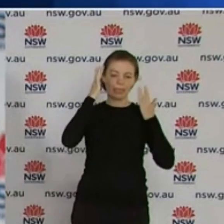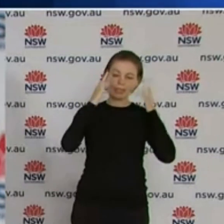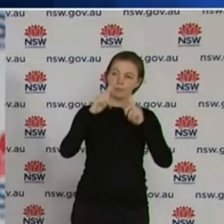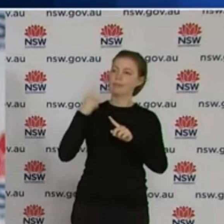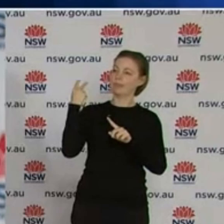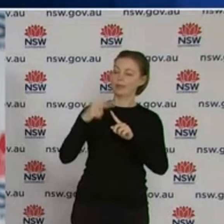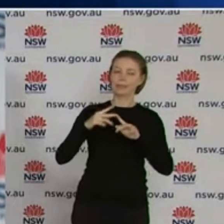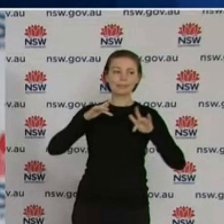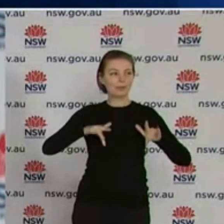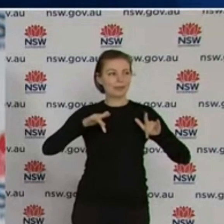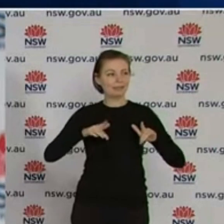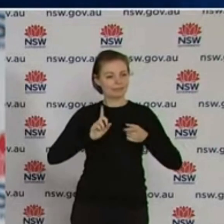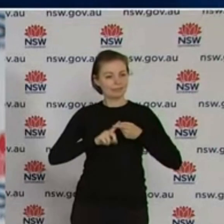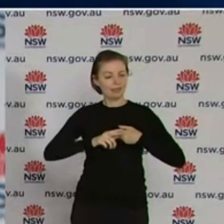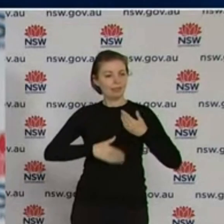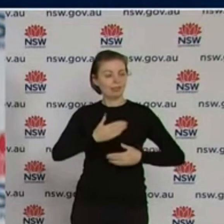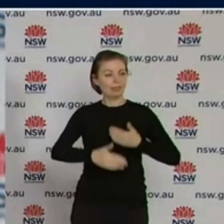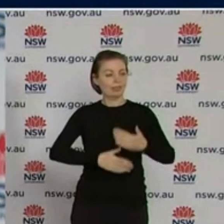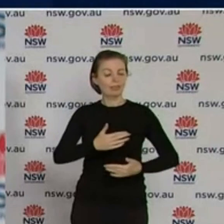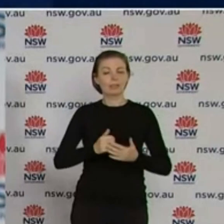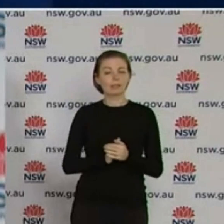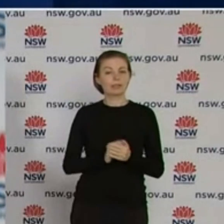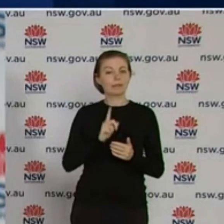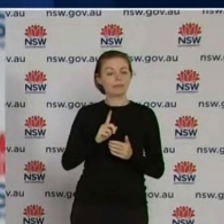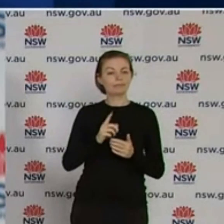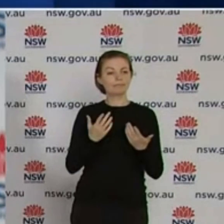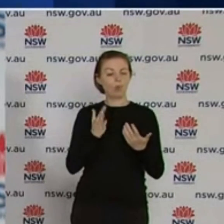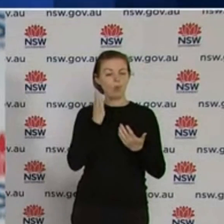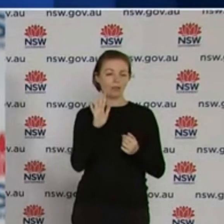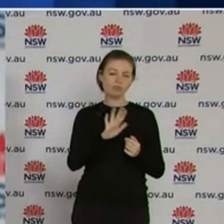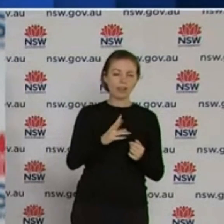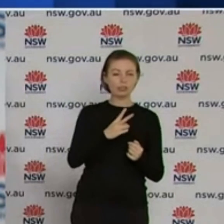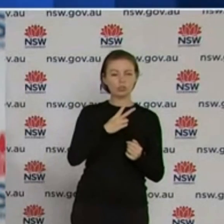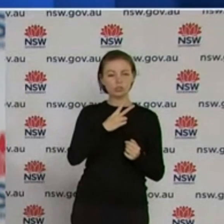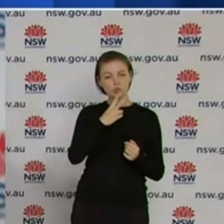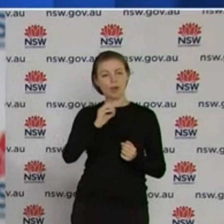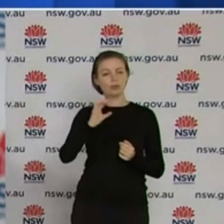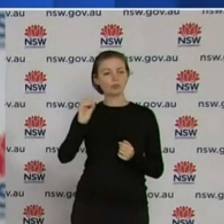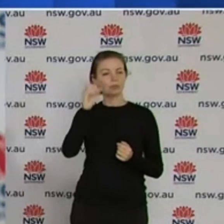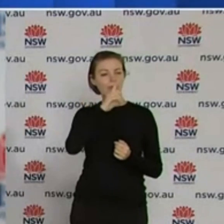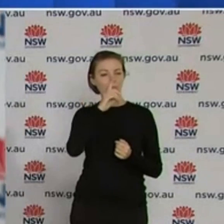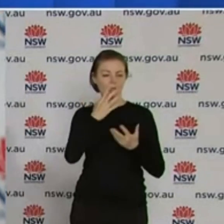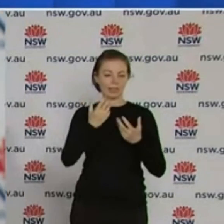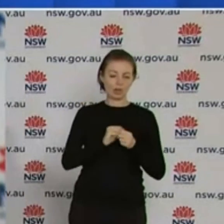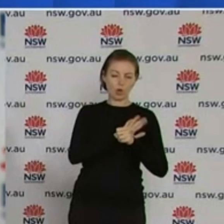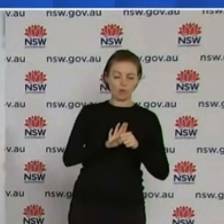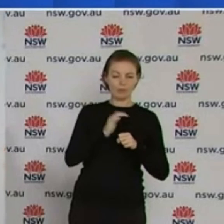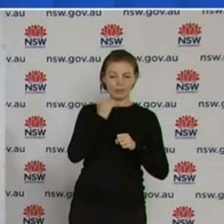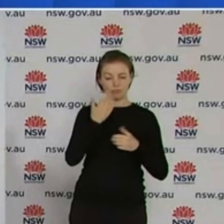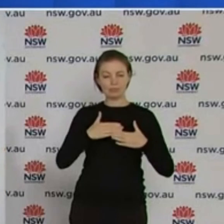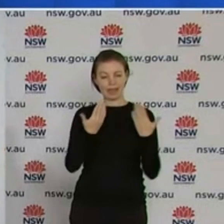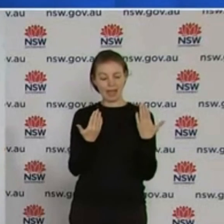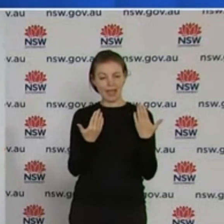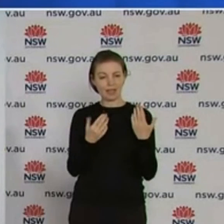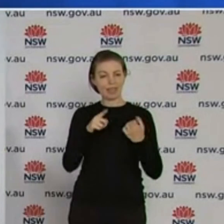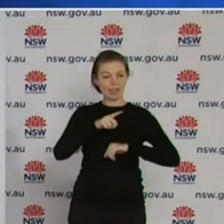it's really interesting to see for how long New South Wales remained around that 200 case number. So for those weeks that we're able